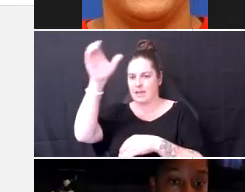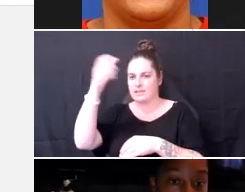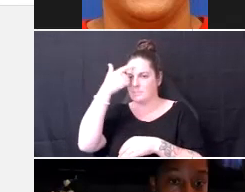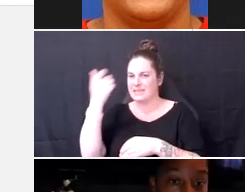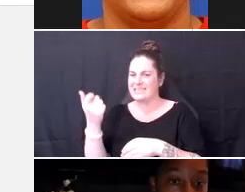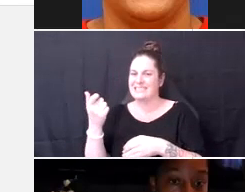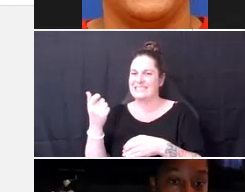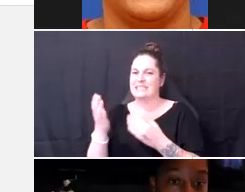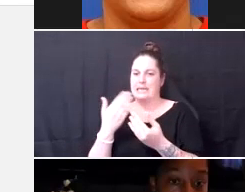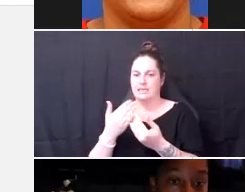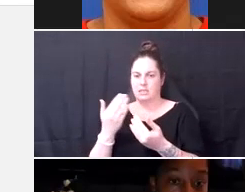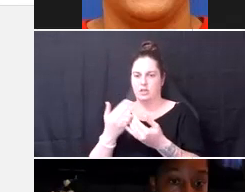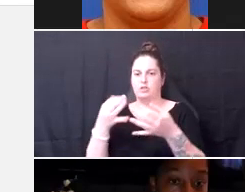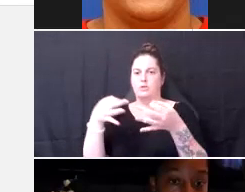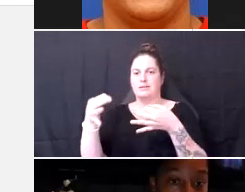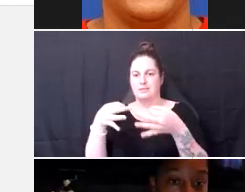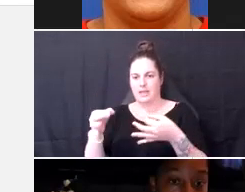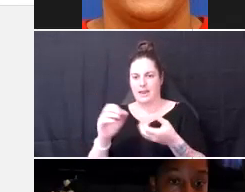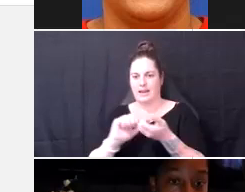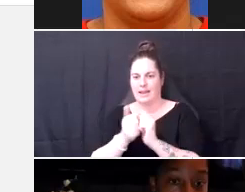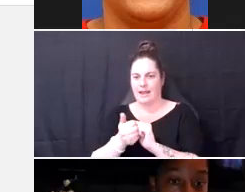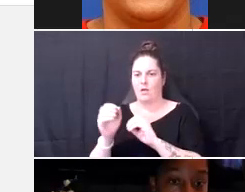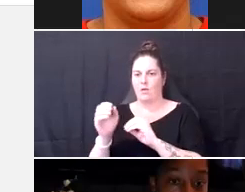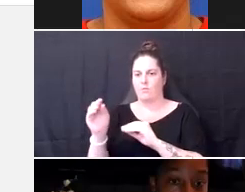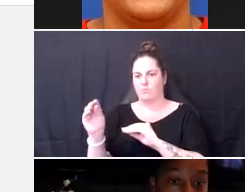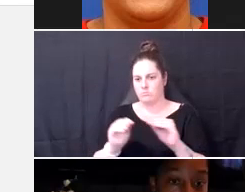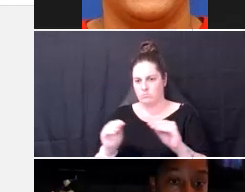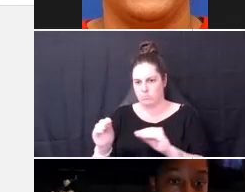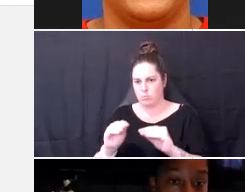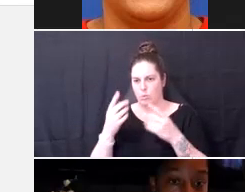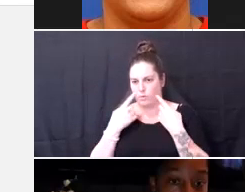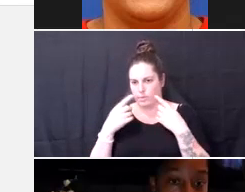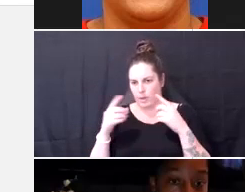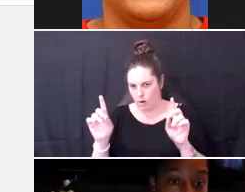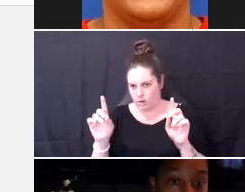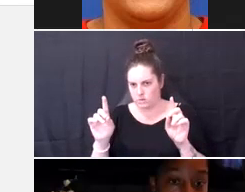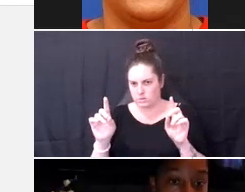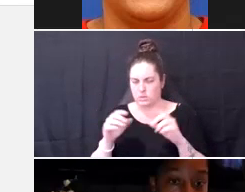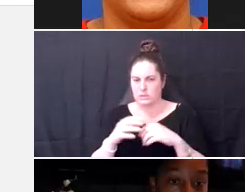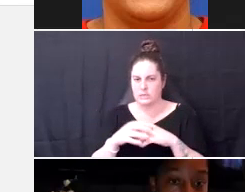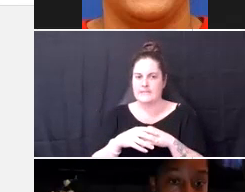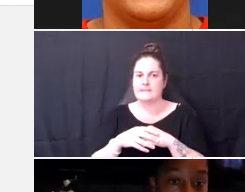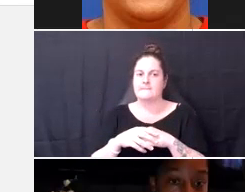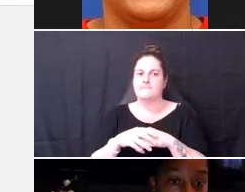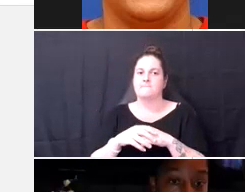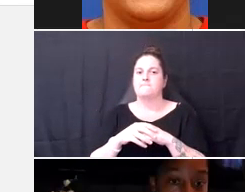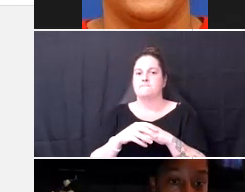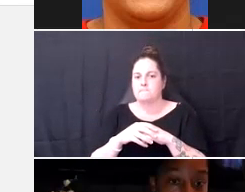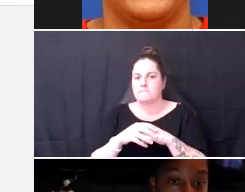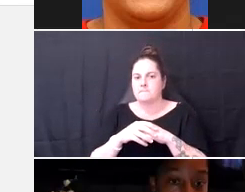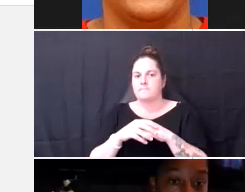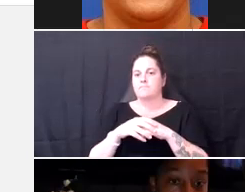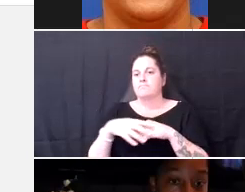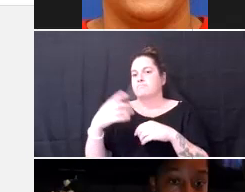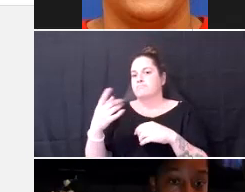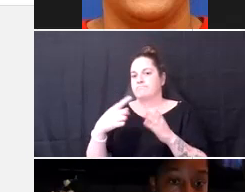of describing a moving object, okay? And so one common example